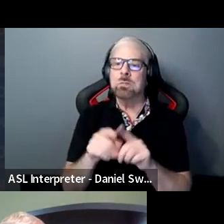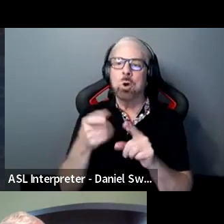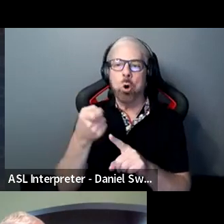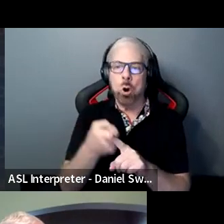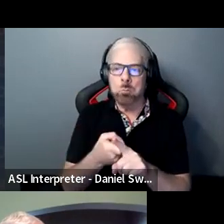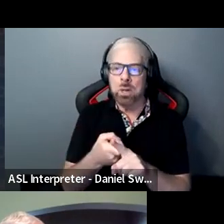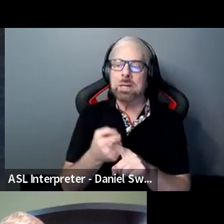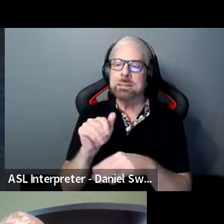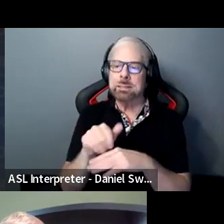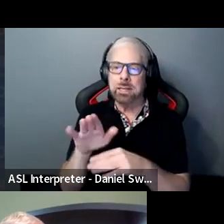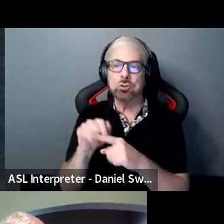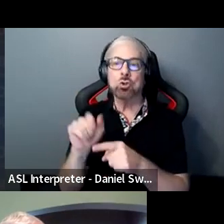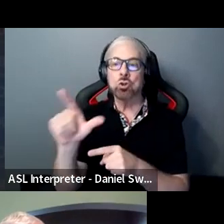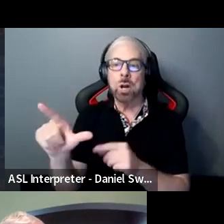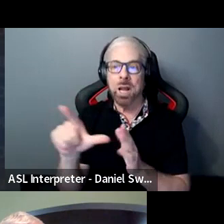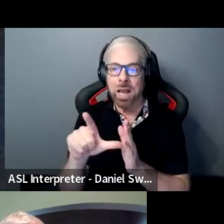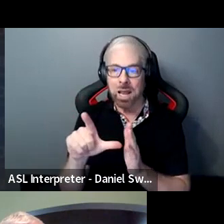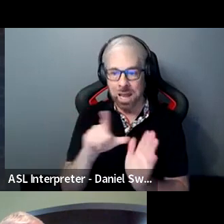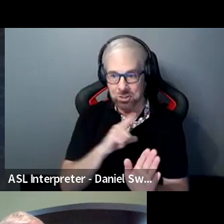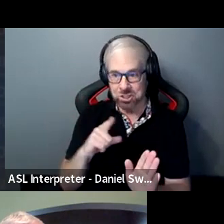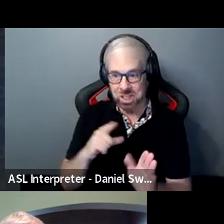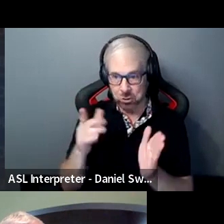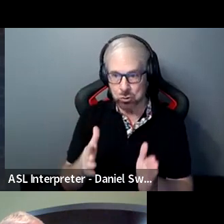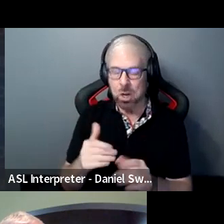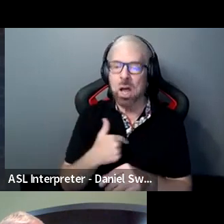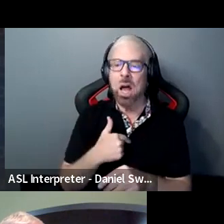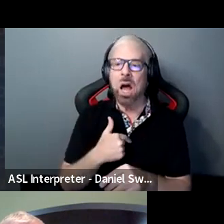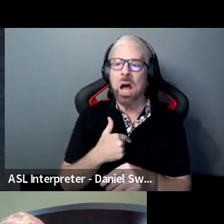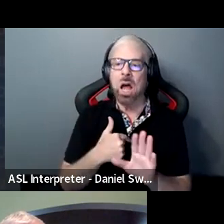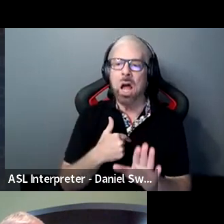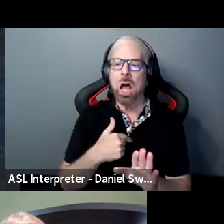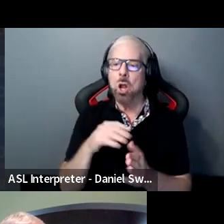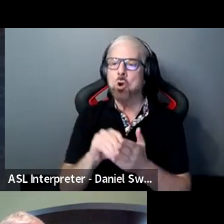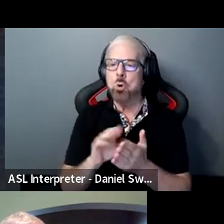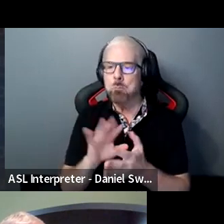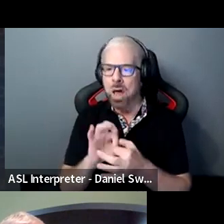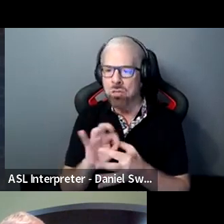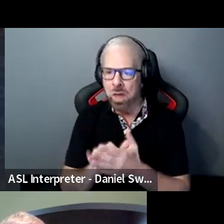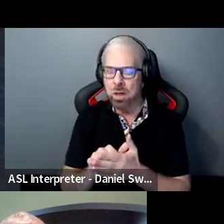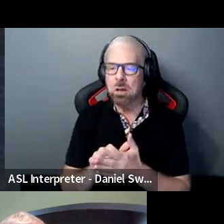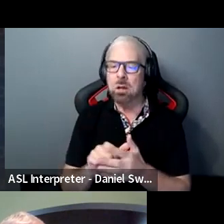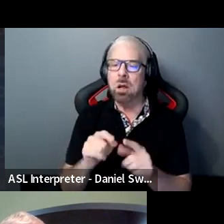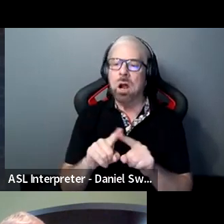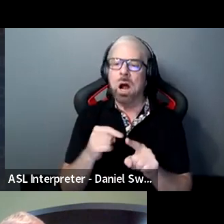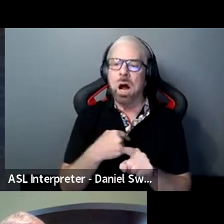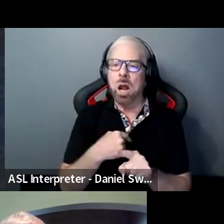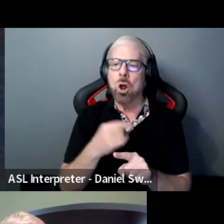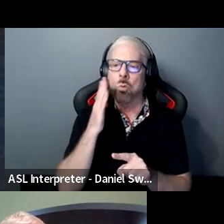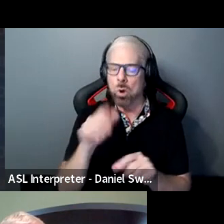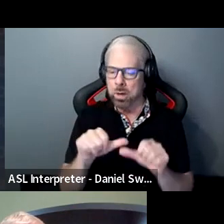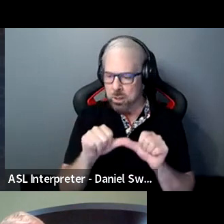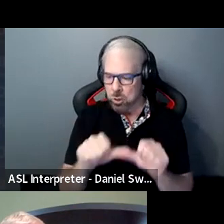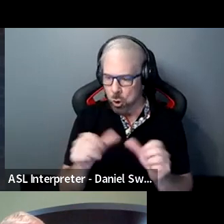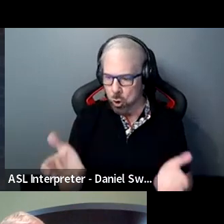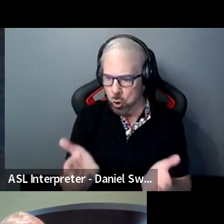automatically sends to your legislator a note about this. I'm going to continue to